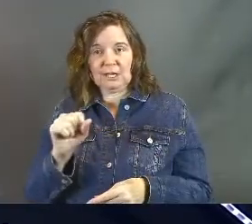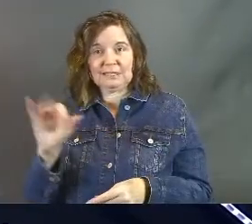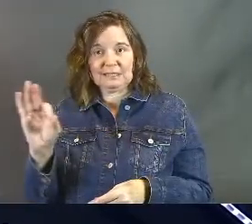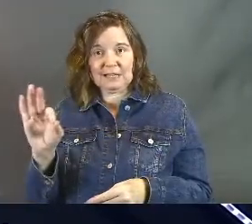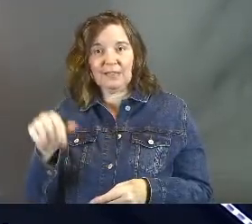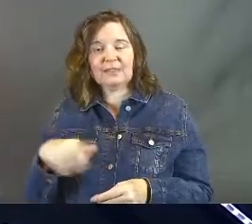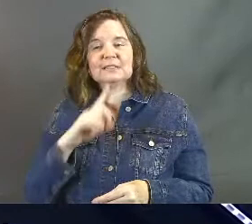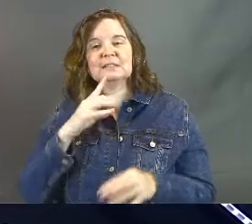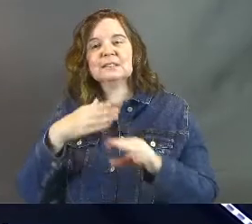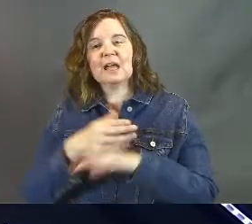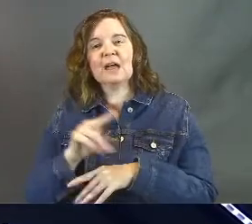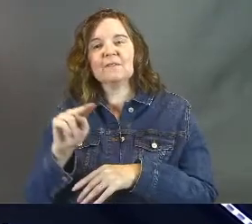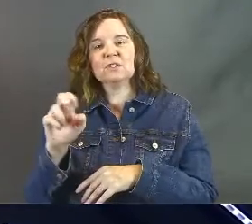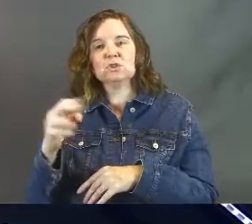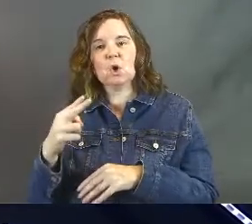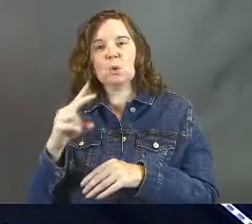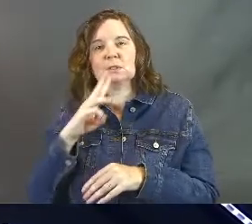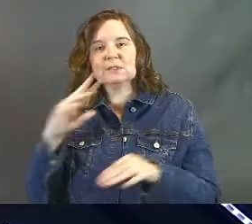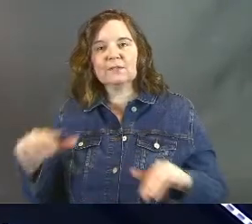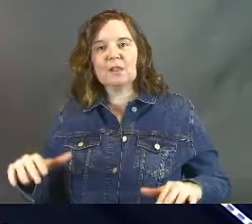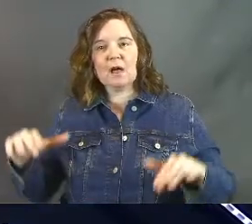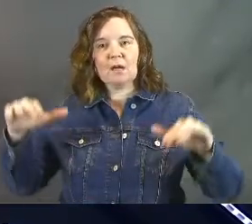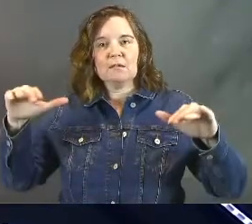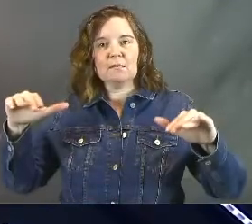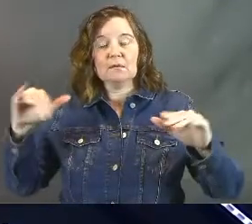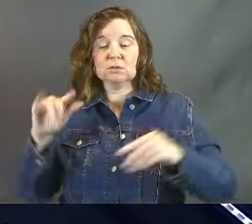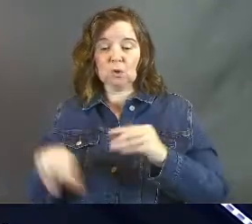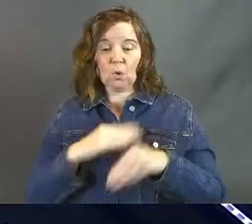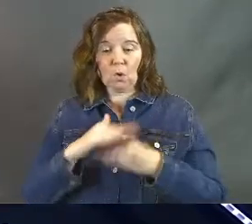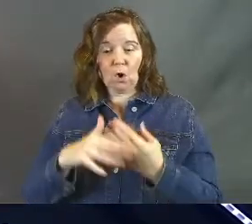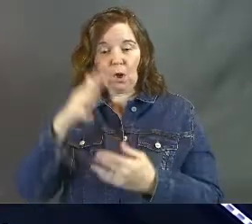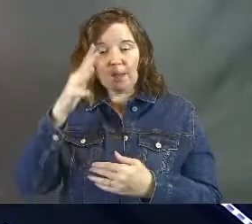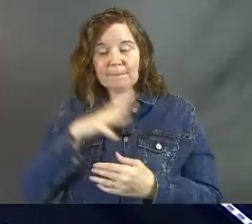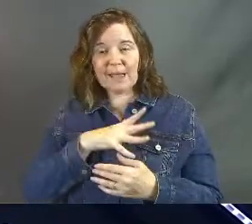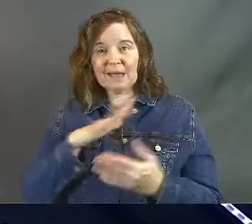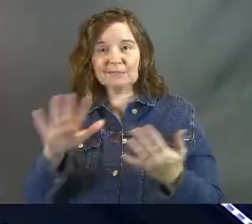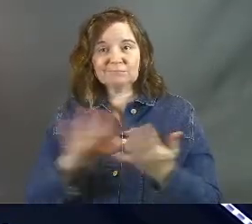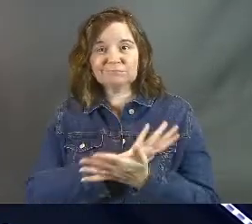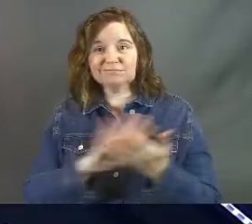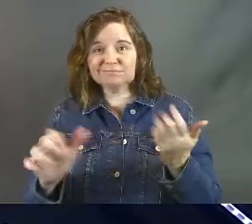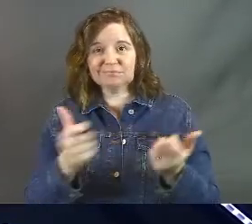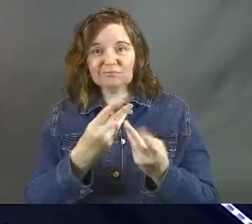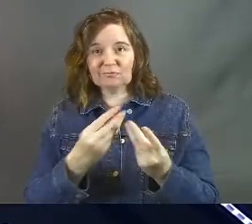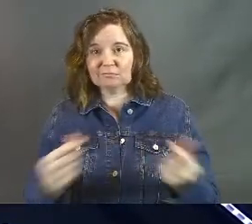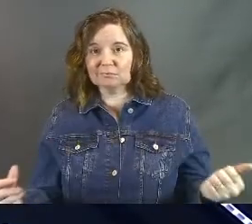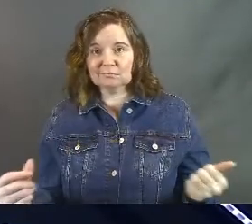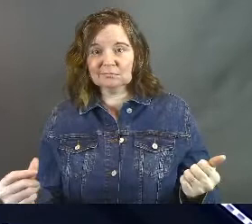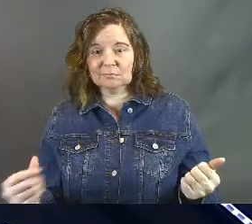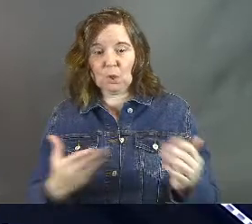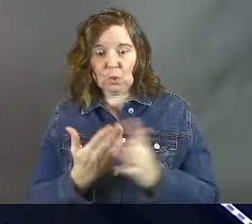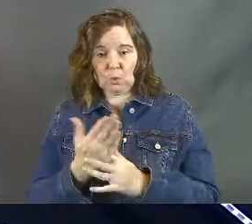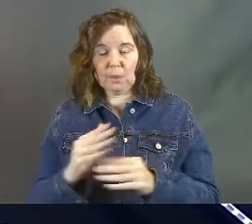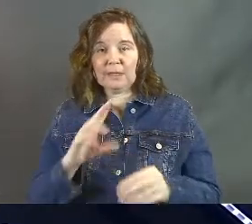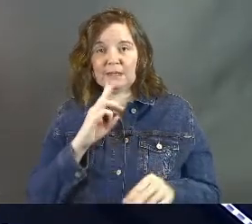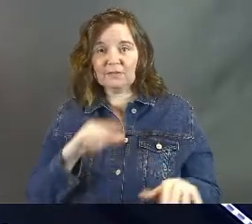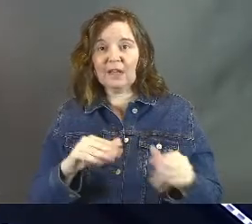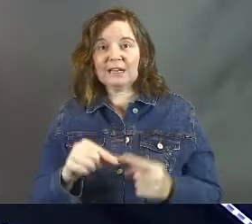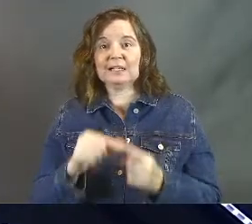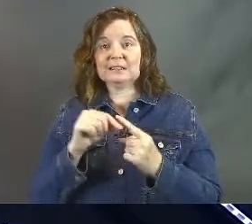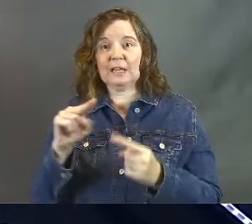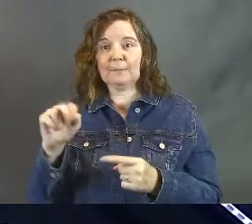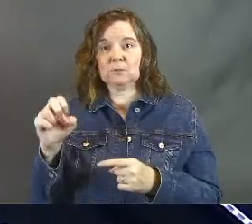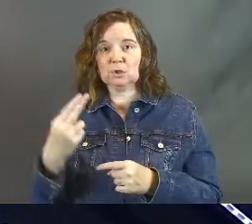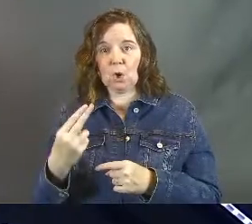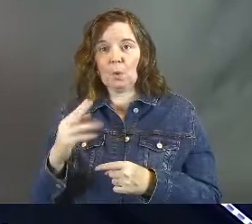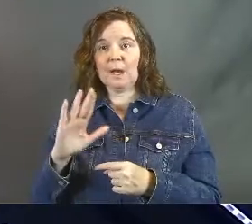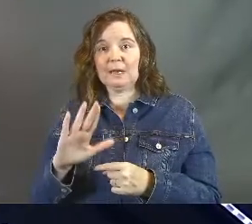9, this is after Noah's flood. And so all mankind has been killed on the face of the earth through this flood, except Noah and